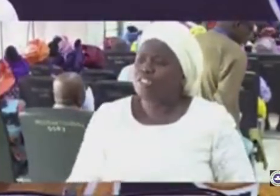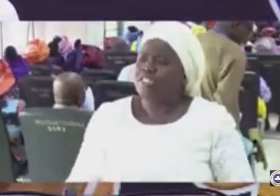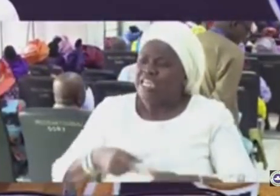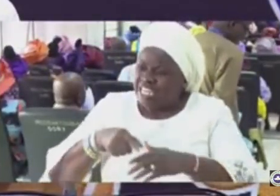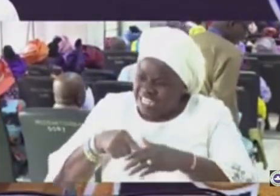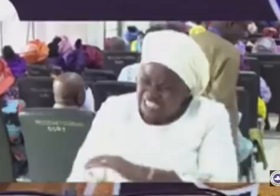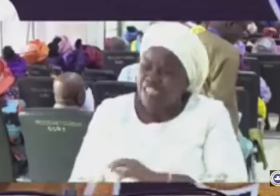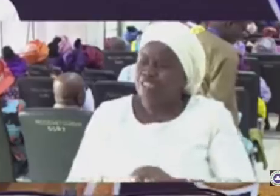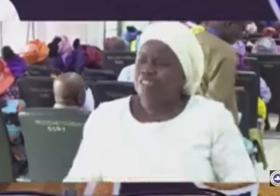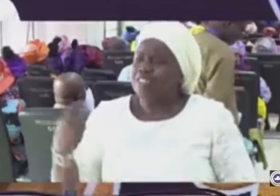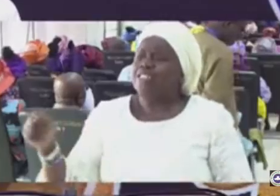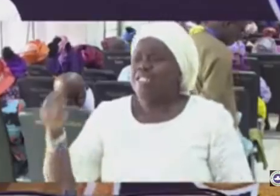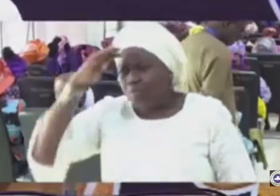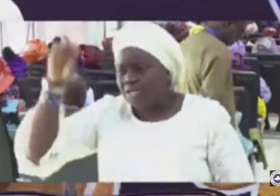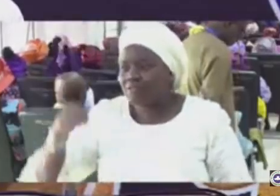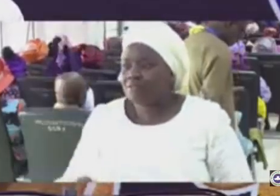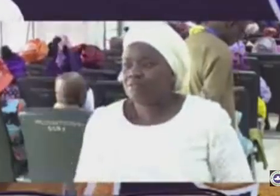David said, "I'm in trouble."